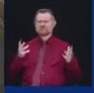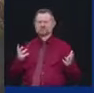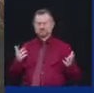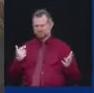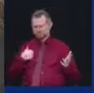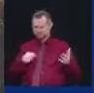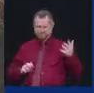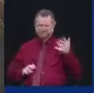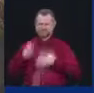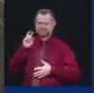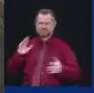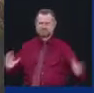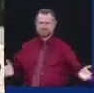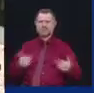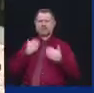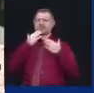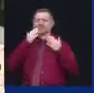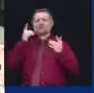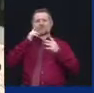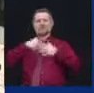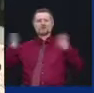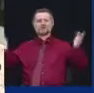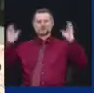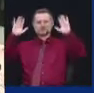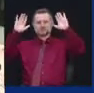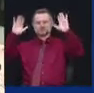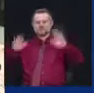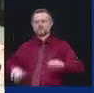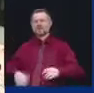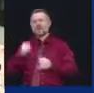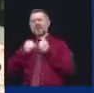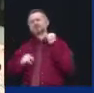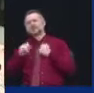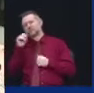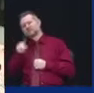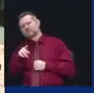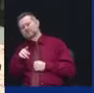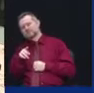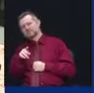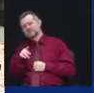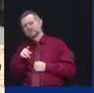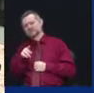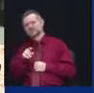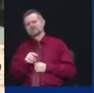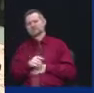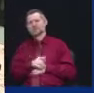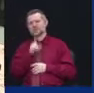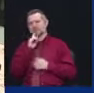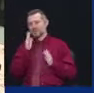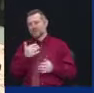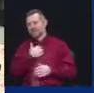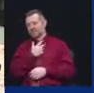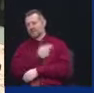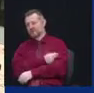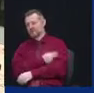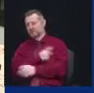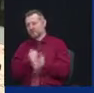levels. Thank you very much. Good. You have the last one. Fair question. Will there be vaccines required to